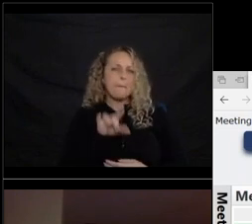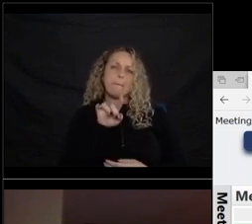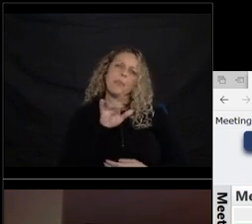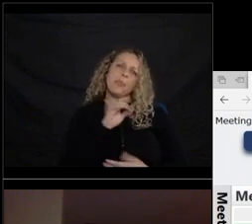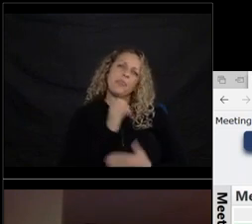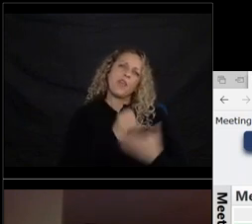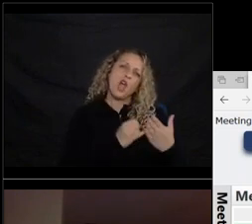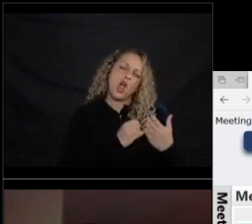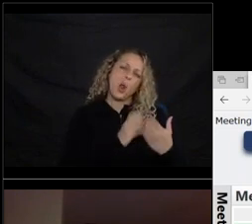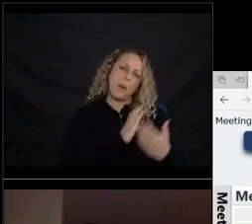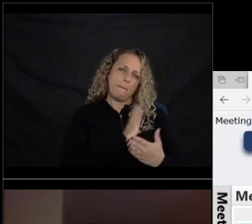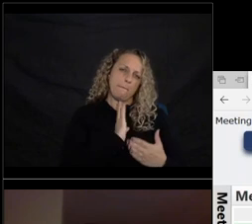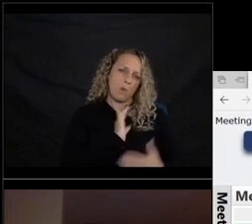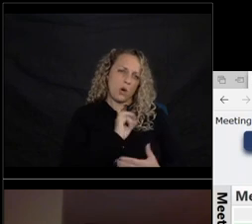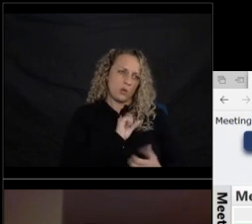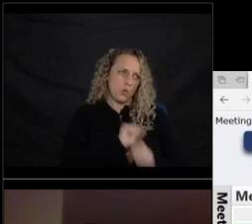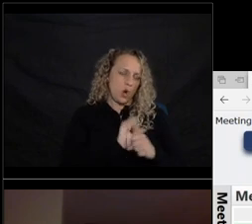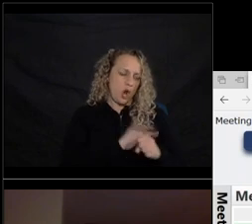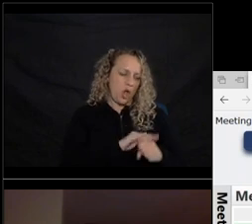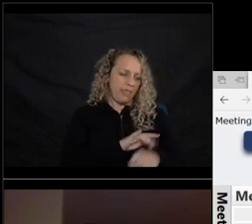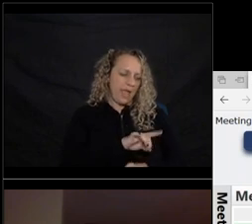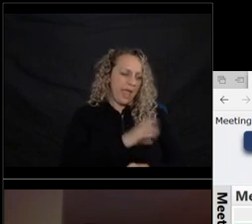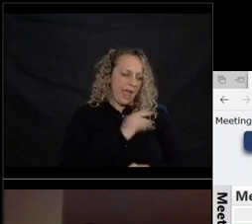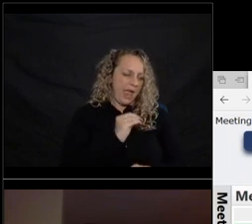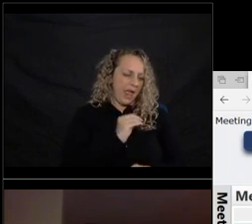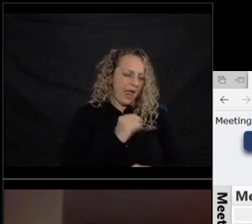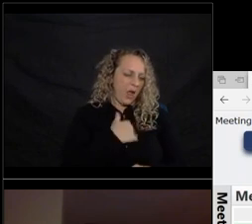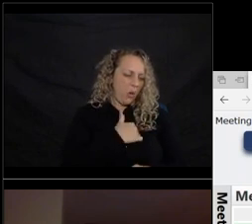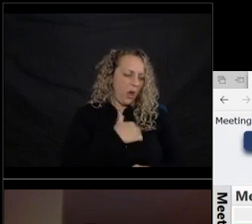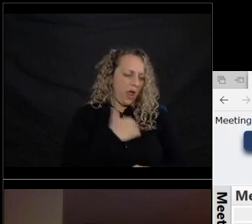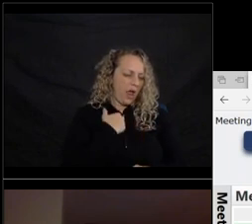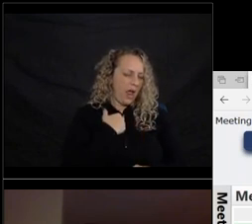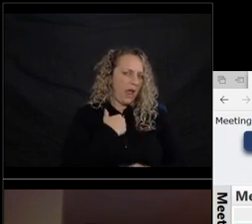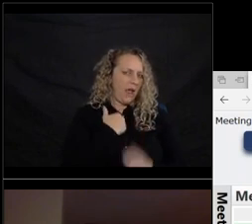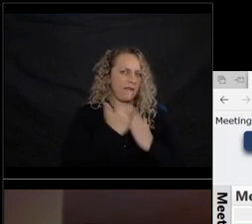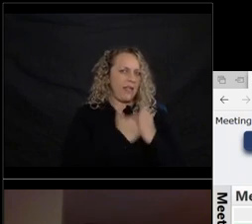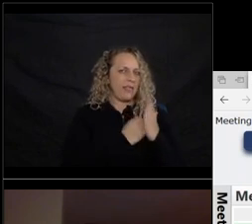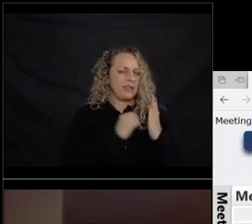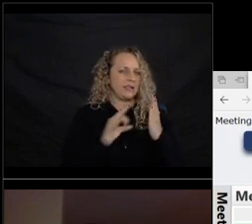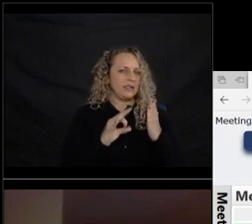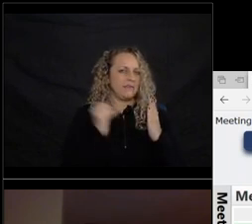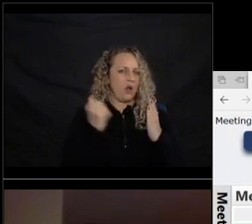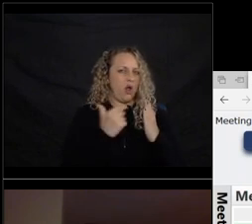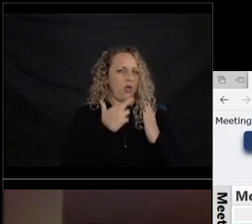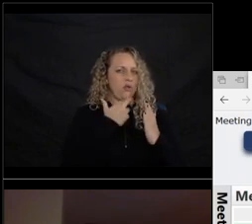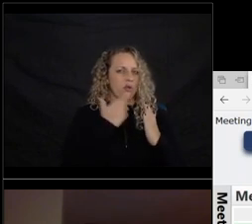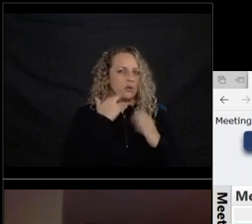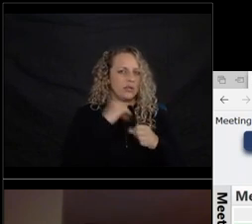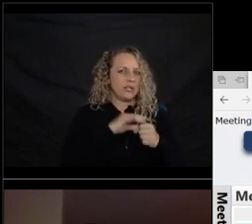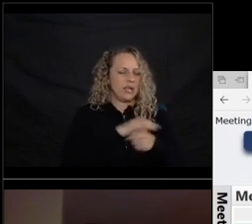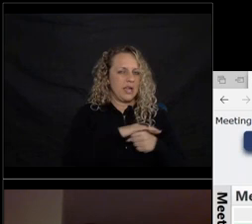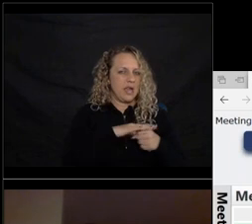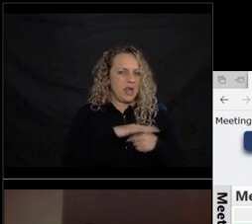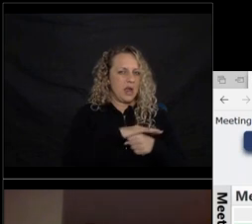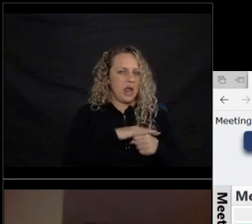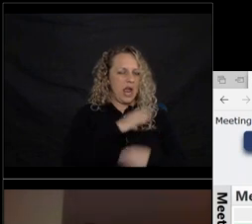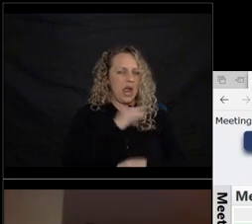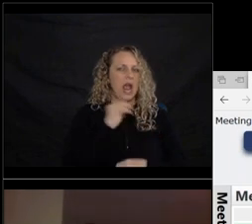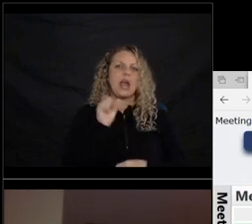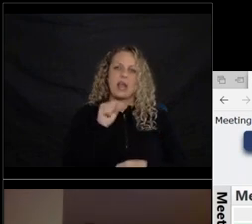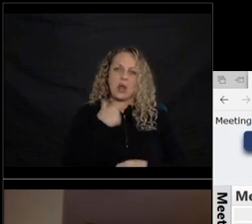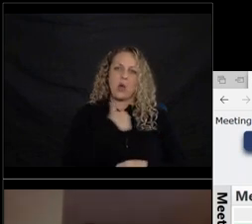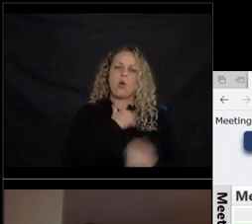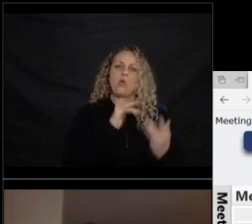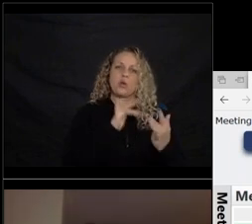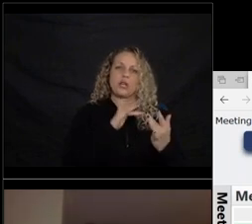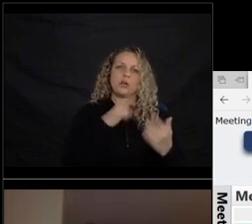art board is working on that, and we have a list of all of the restaurants in the area, and yes, we are reaching